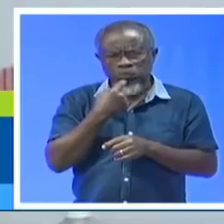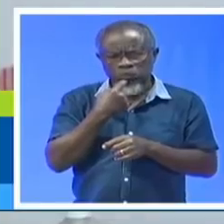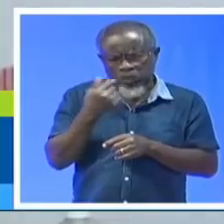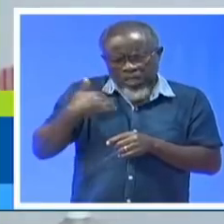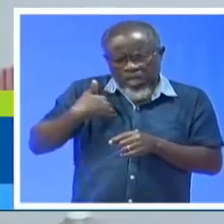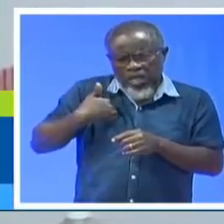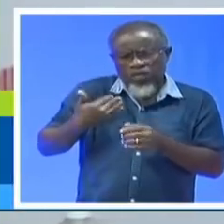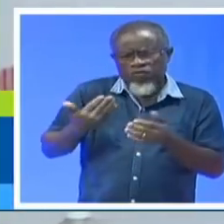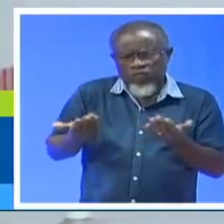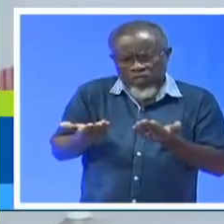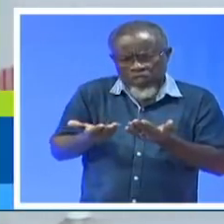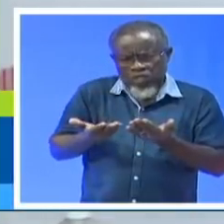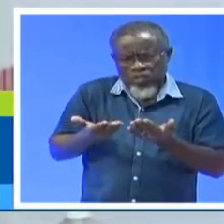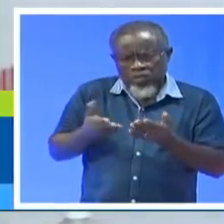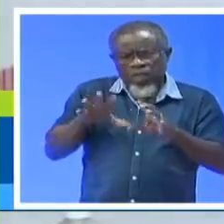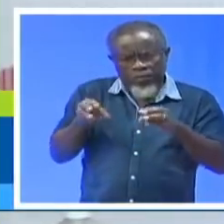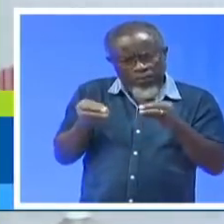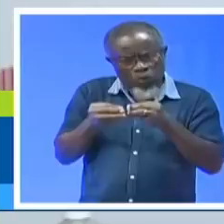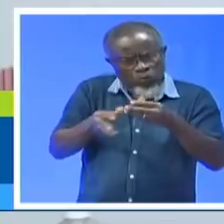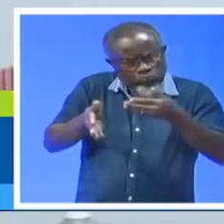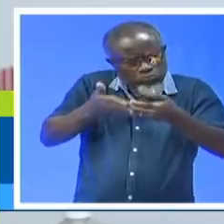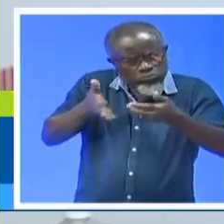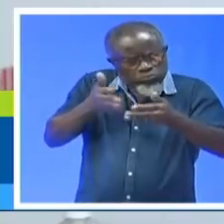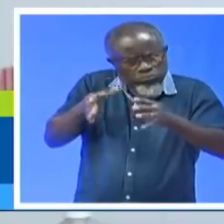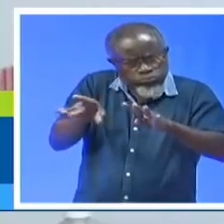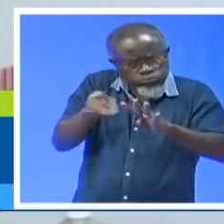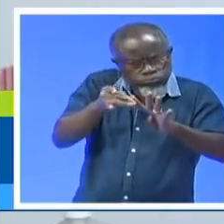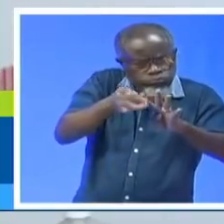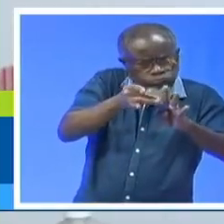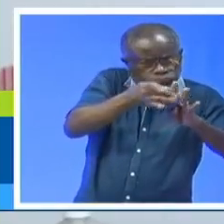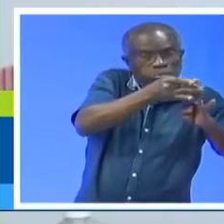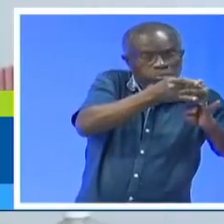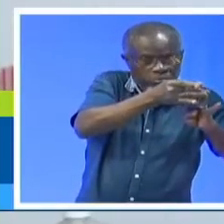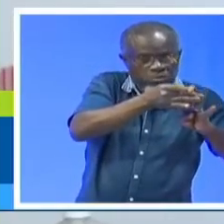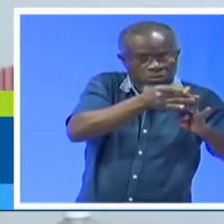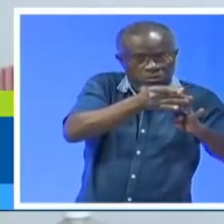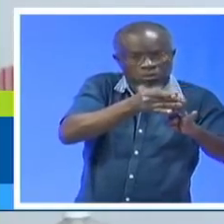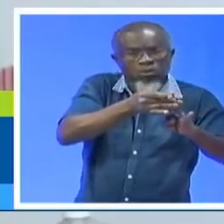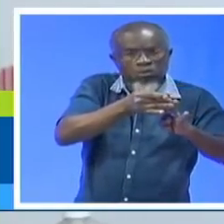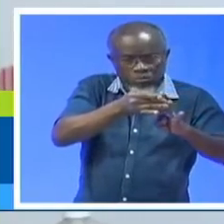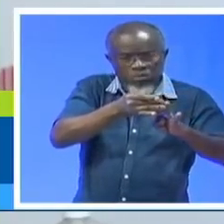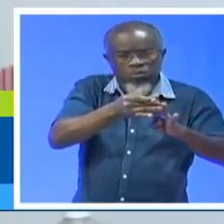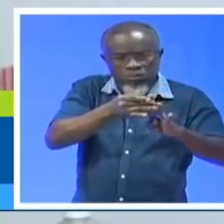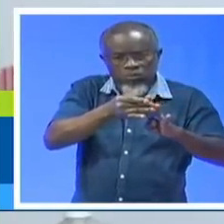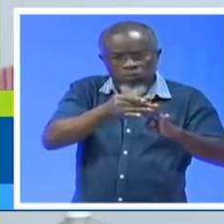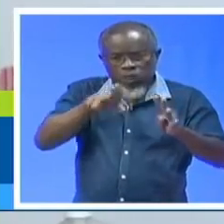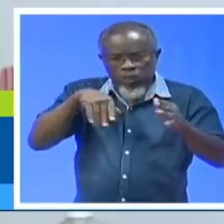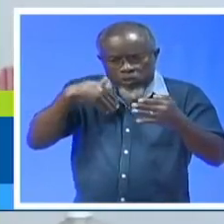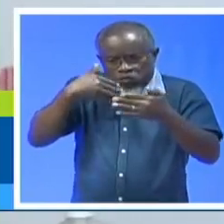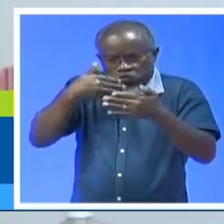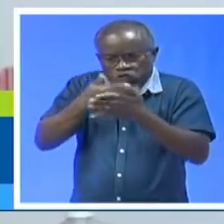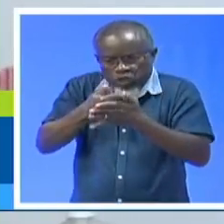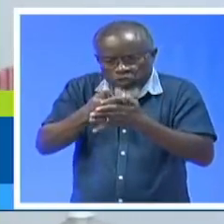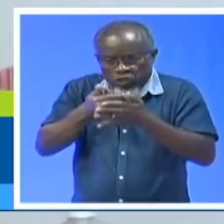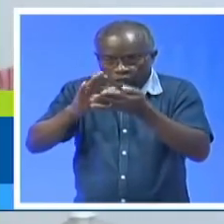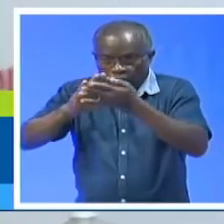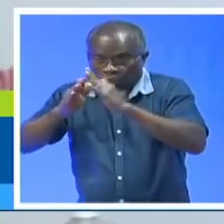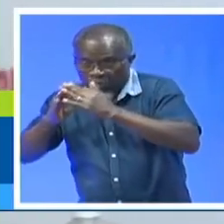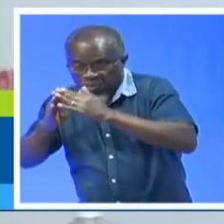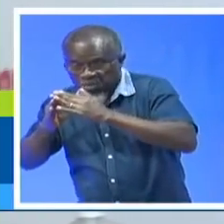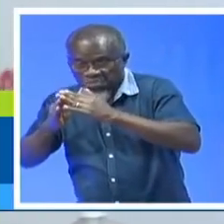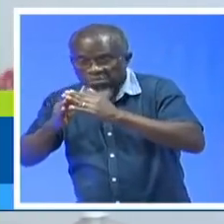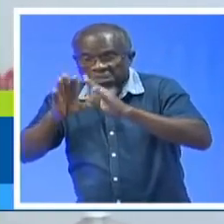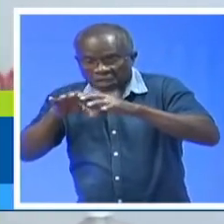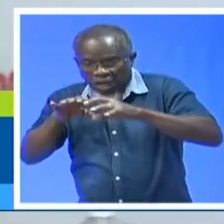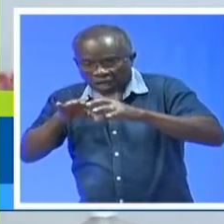more transmissible, gets into a population, what it tends to do is to displace other circulating variants and become